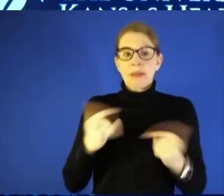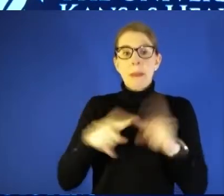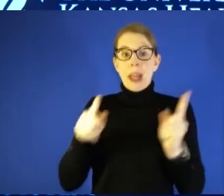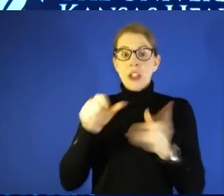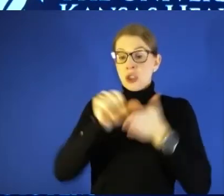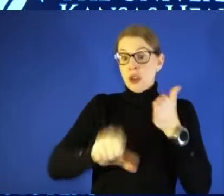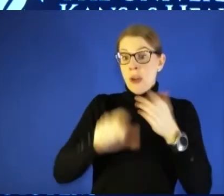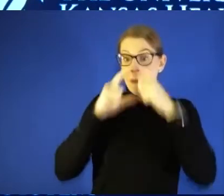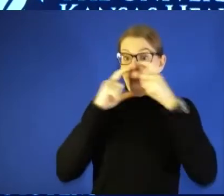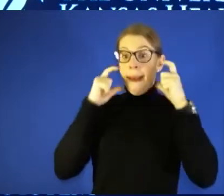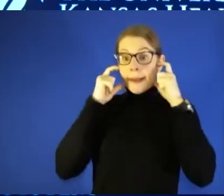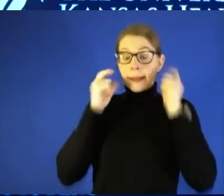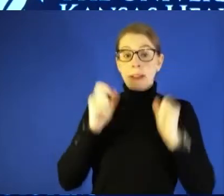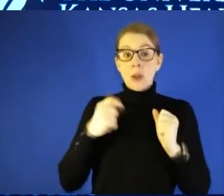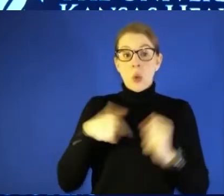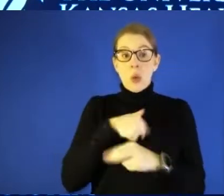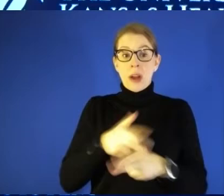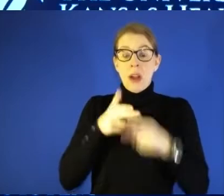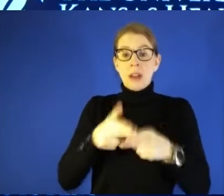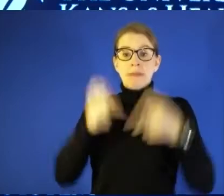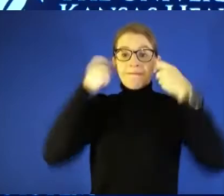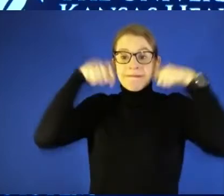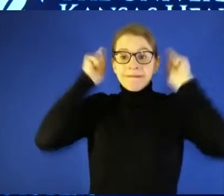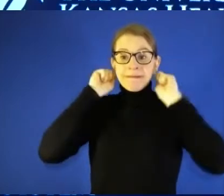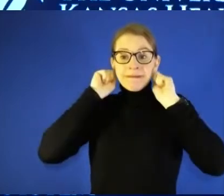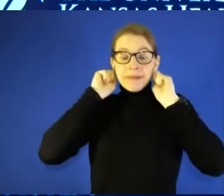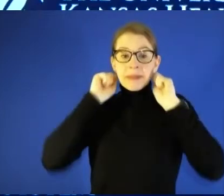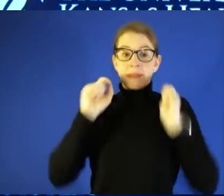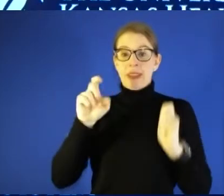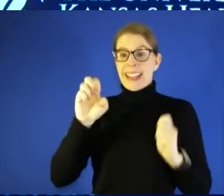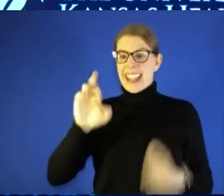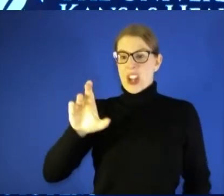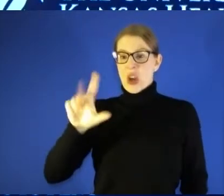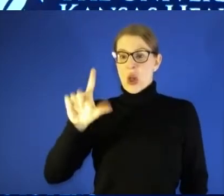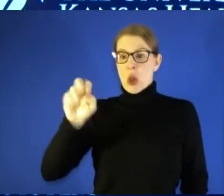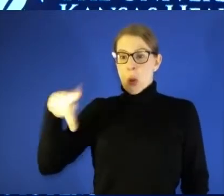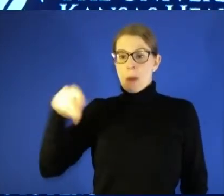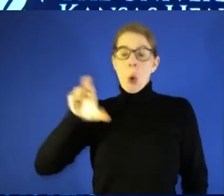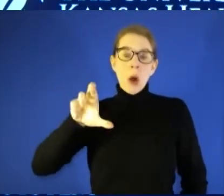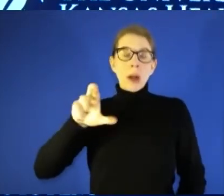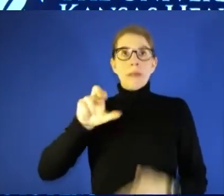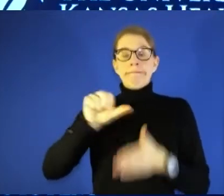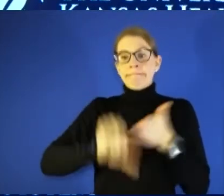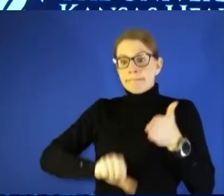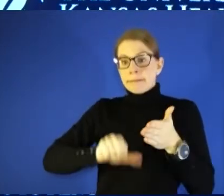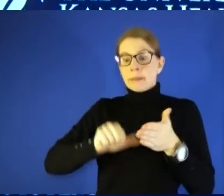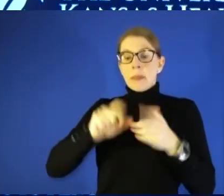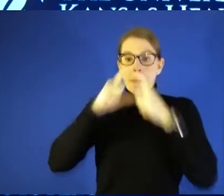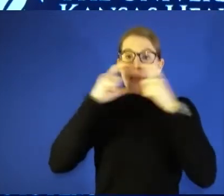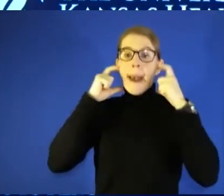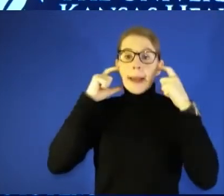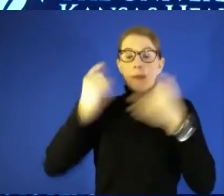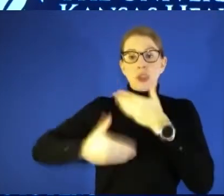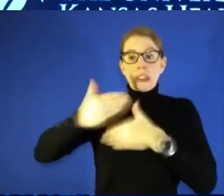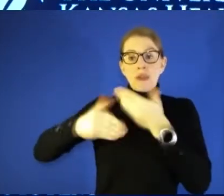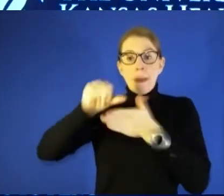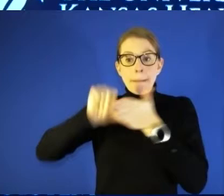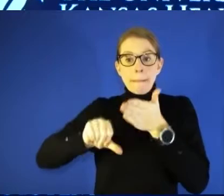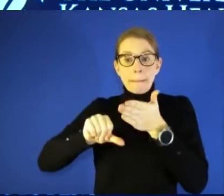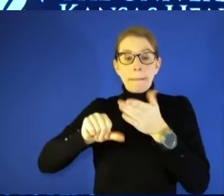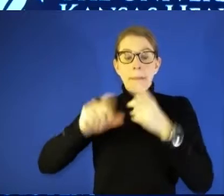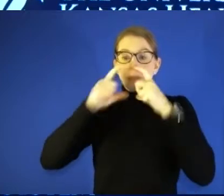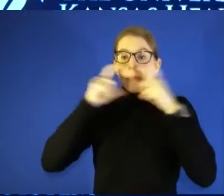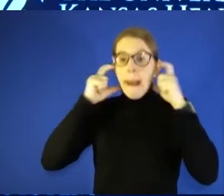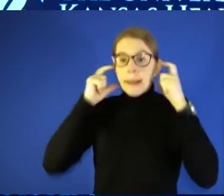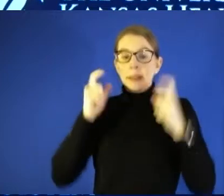mask. We call these ear loop masks. We call them surgical masks. We might call them procedural masks. They're typically a disposable mask. You wear it